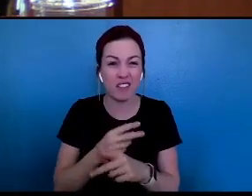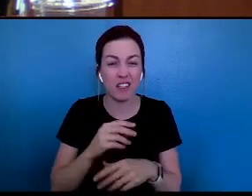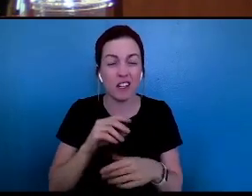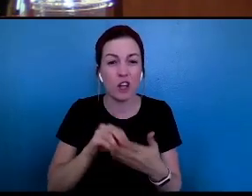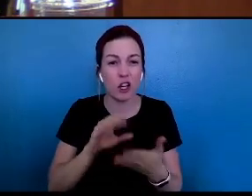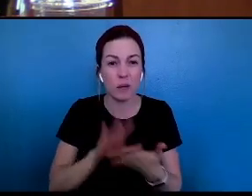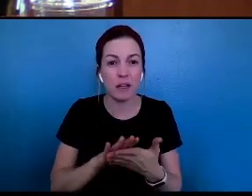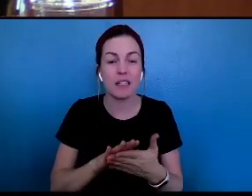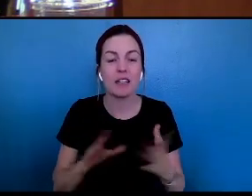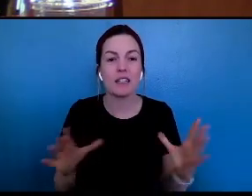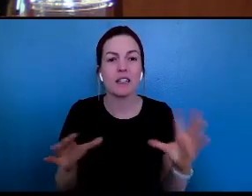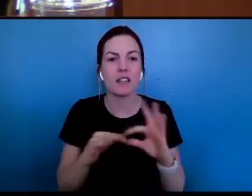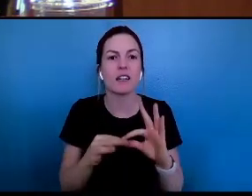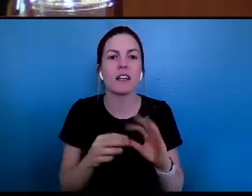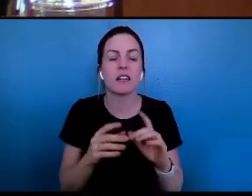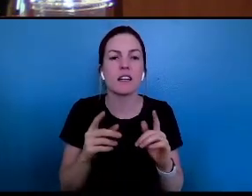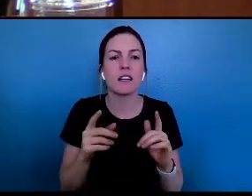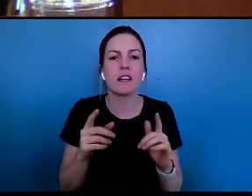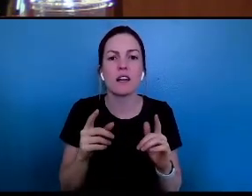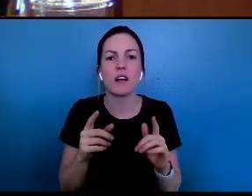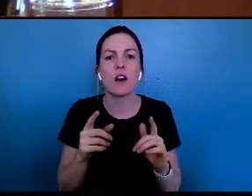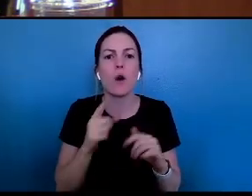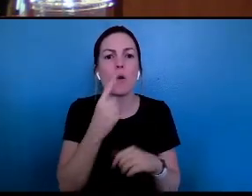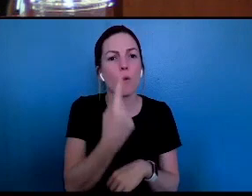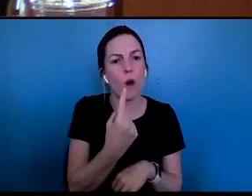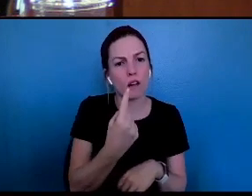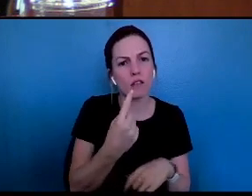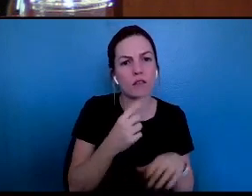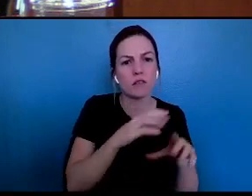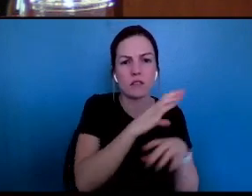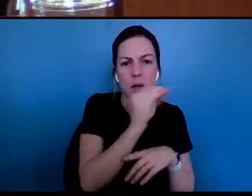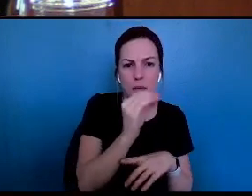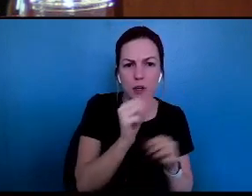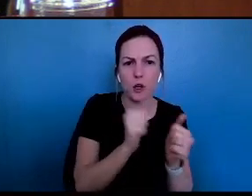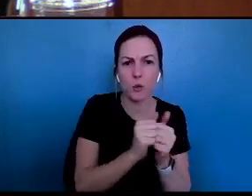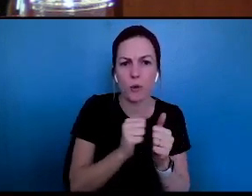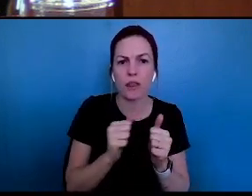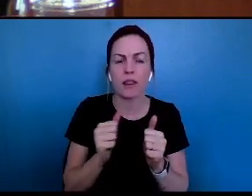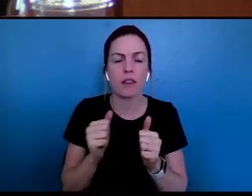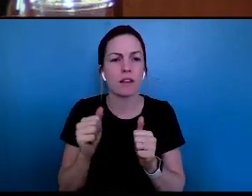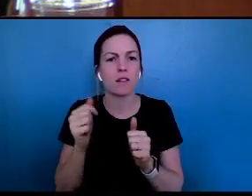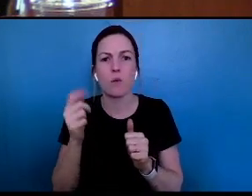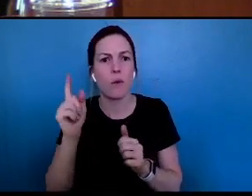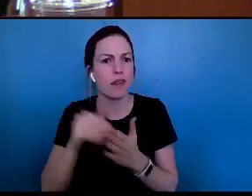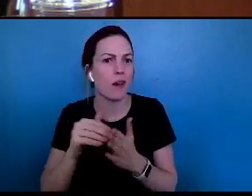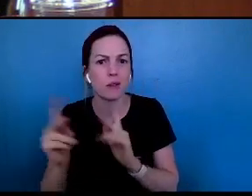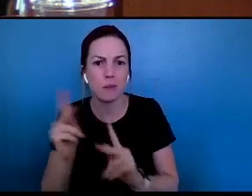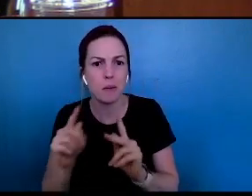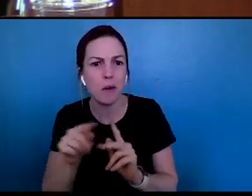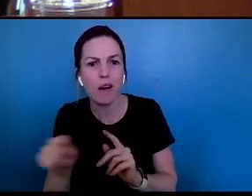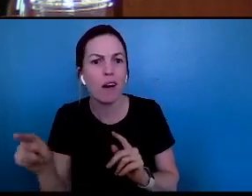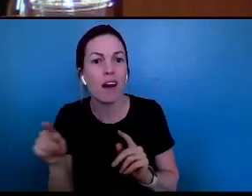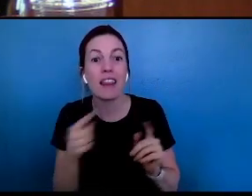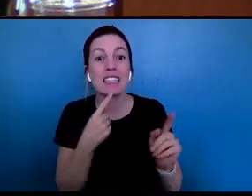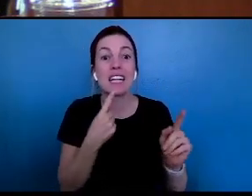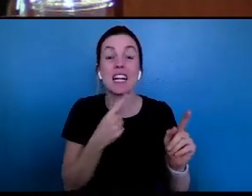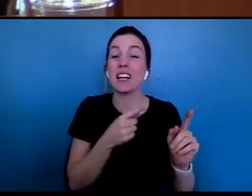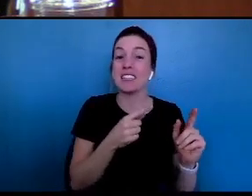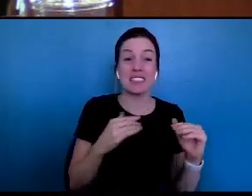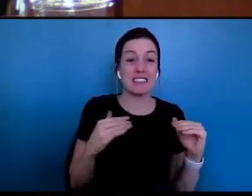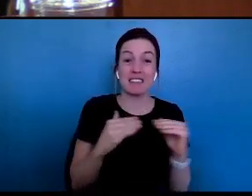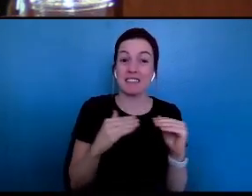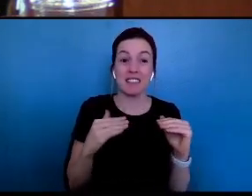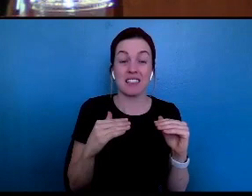with 1,000 statistically representative American people, and they found that it performs equally well with